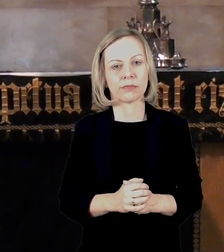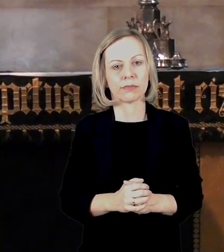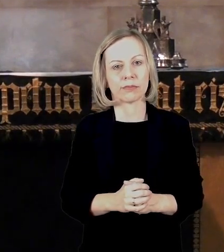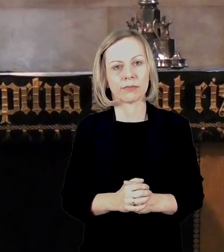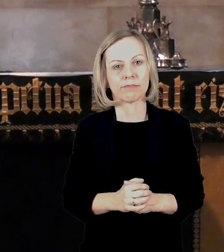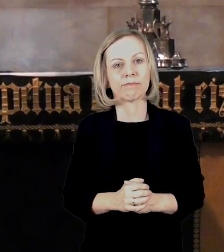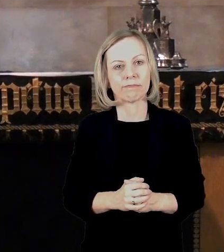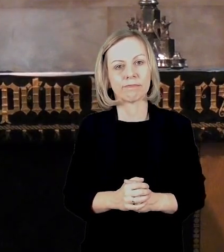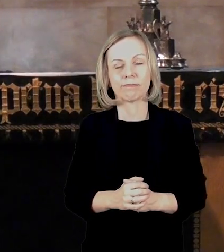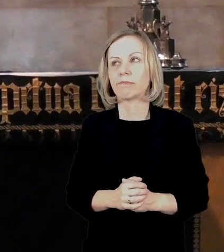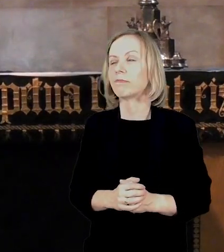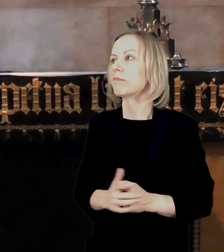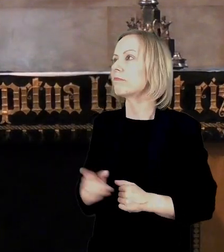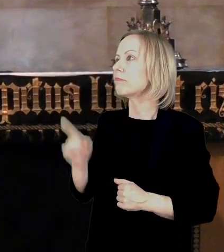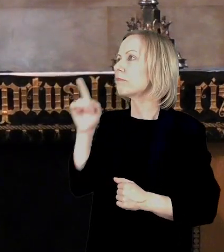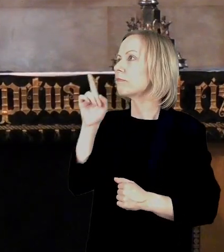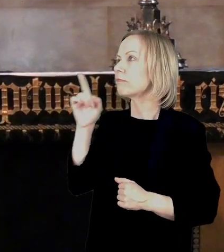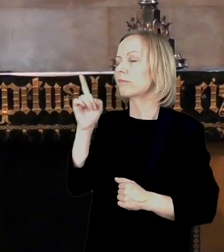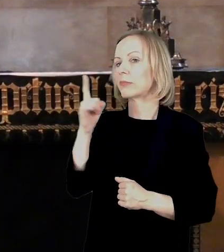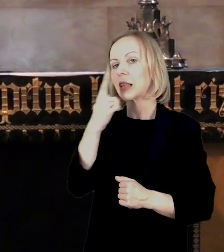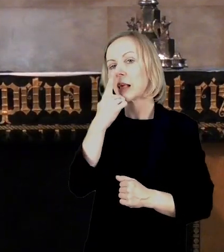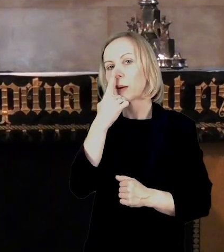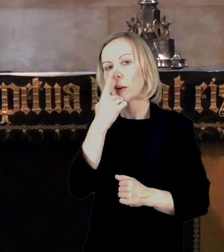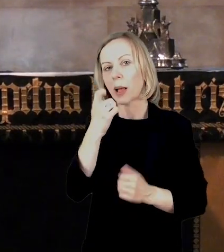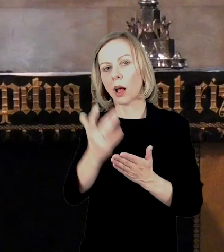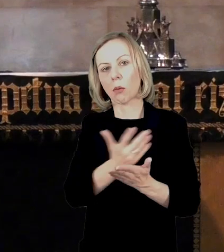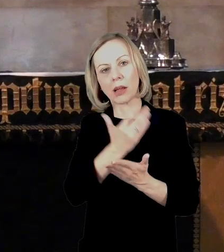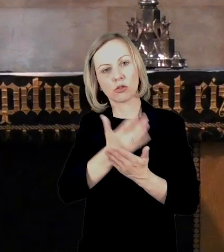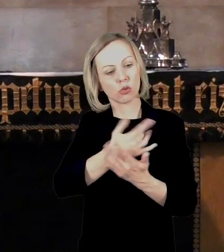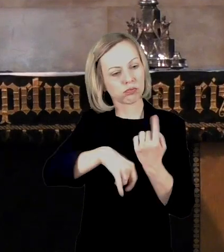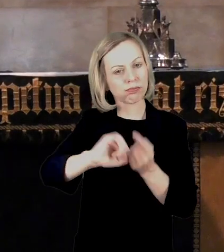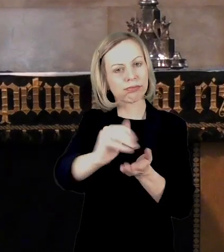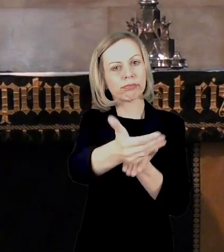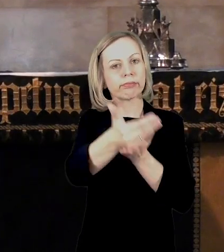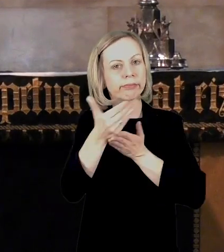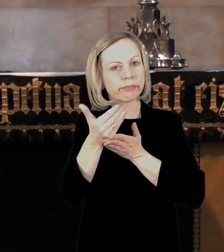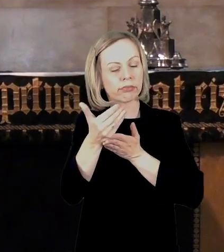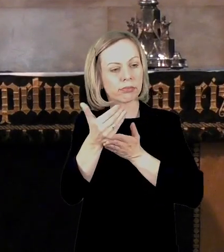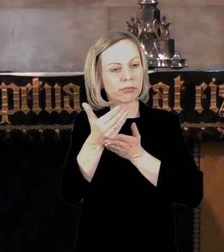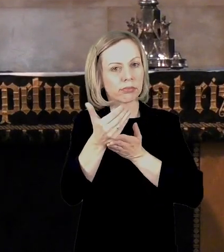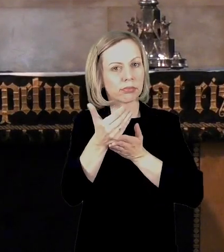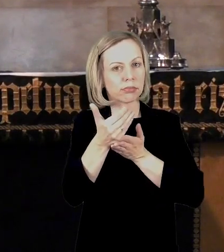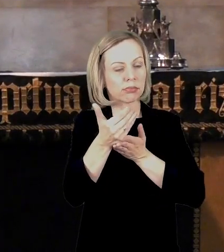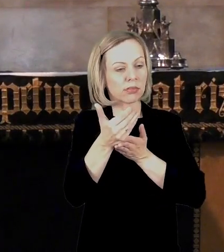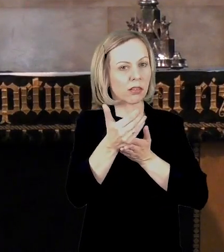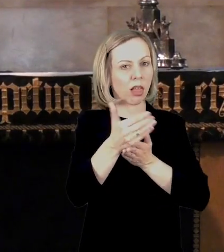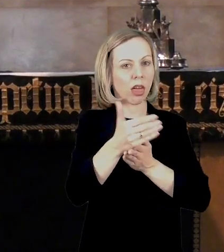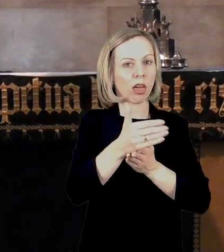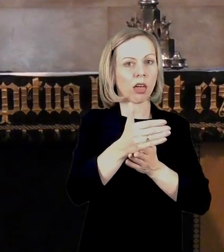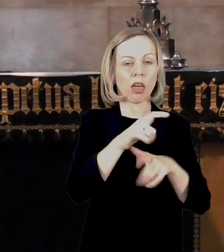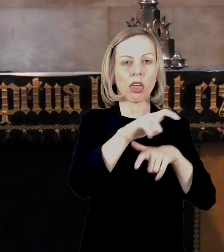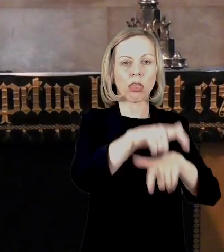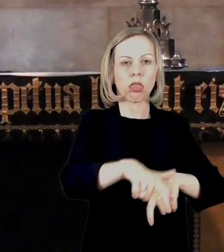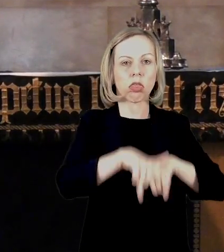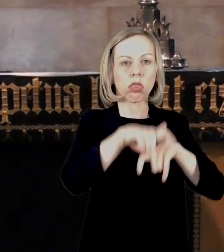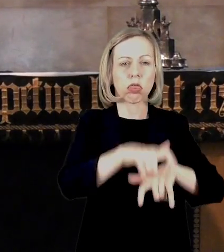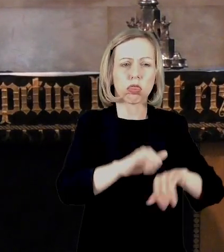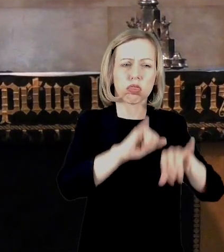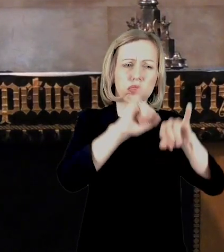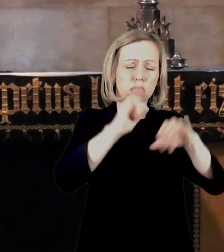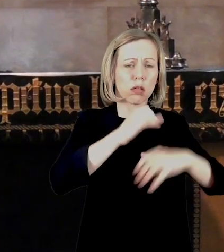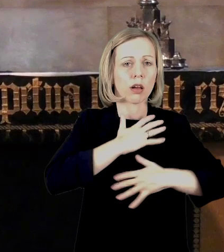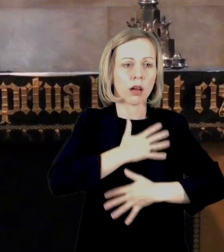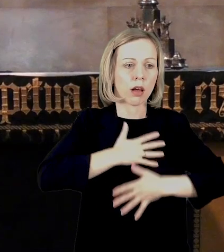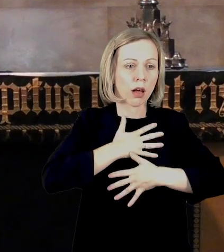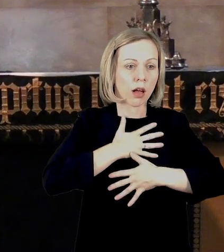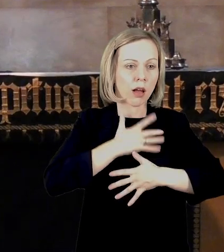And now, unto him who is able to keep us from falling and lift us from the dark valley of despair to the bright